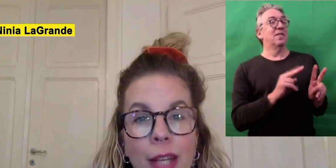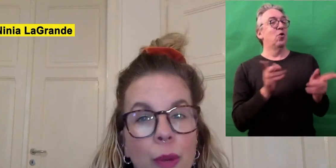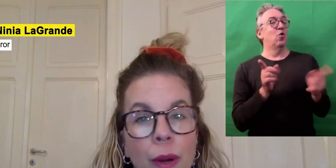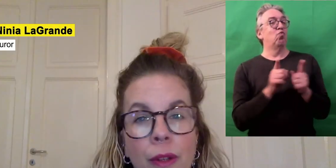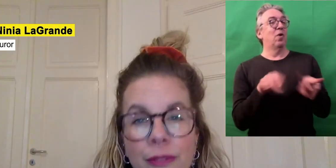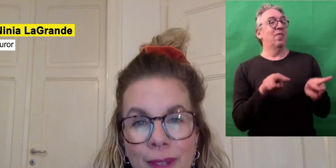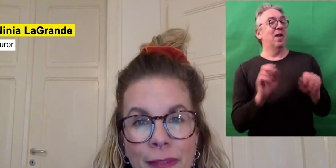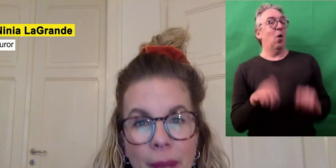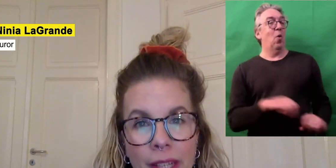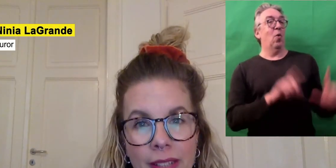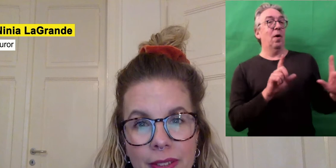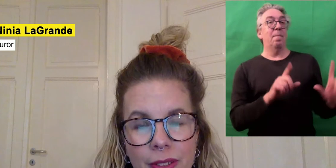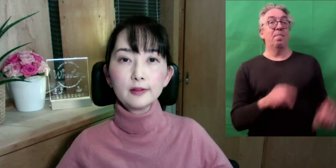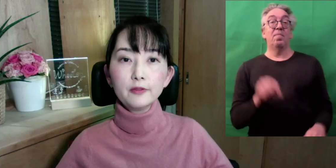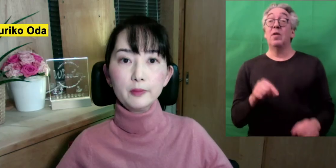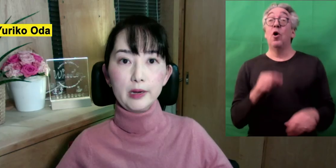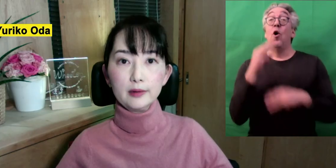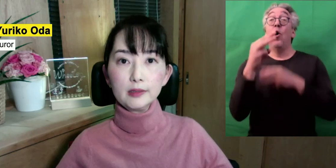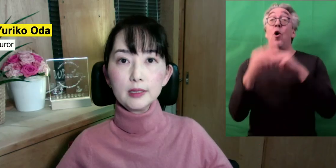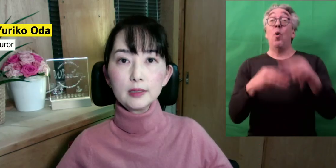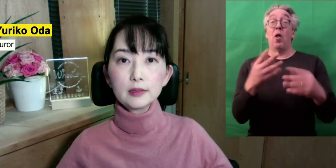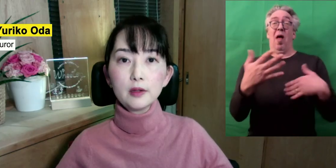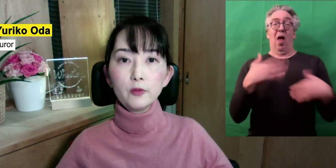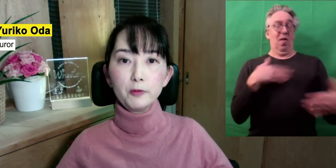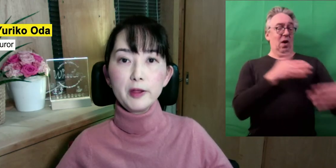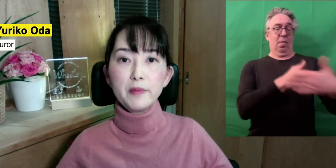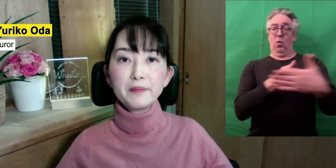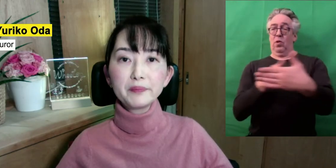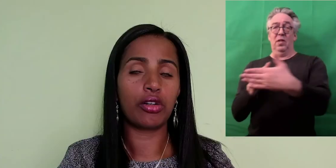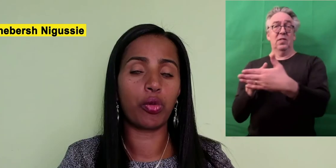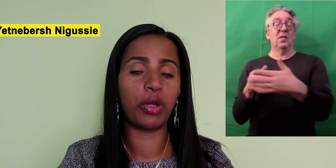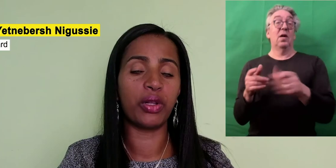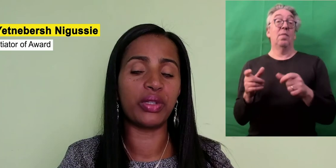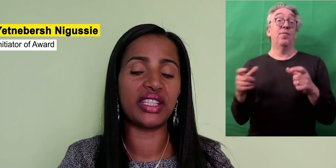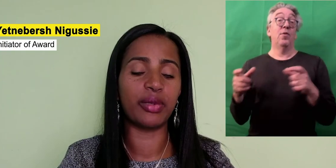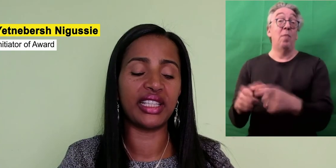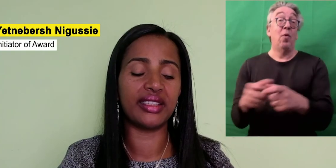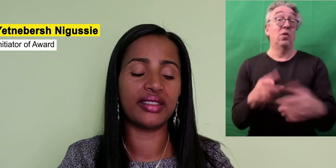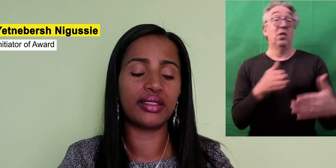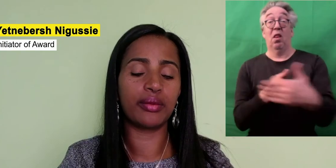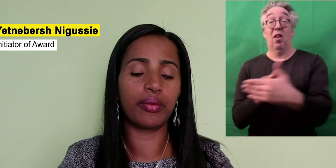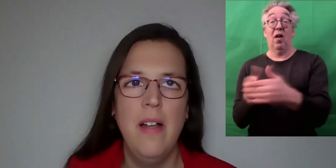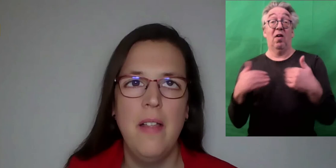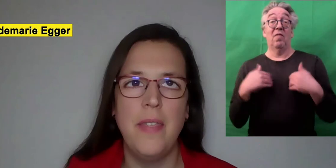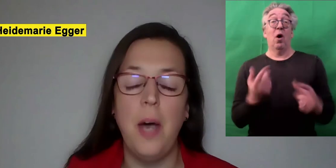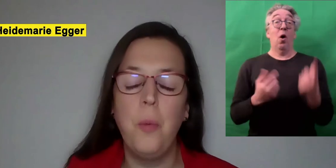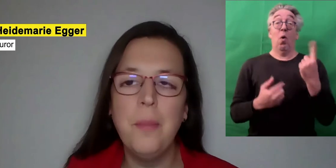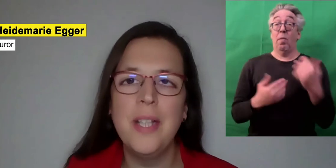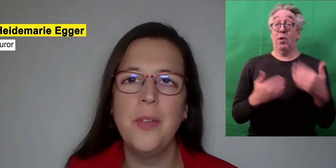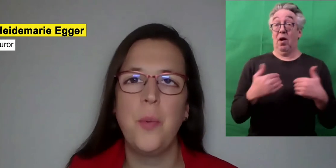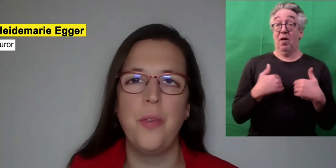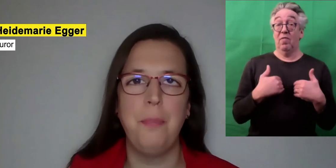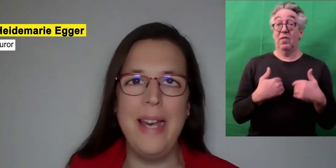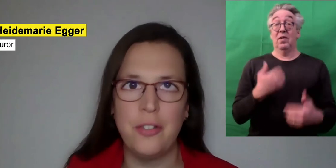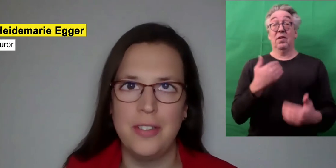In a world full of barriers, for minorities, for women, for people with disabilities, there are